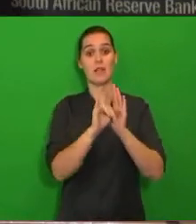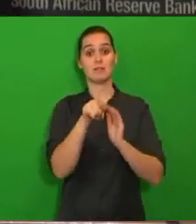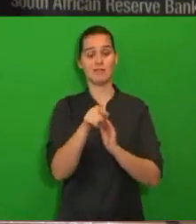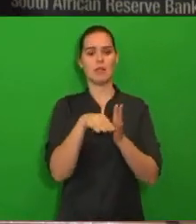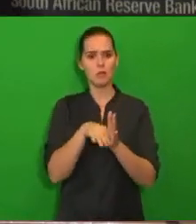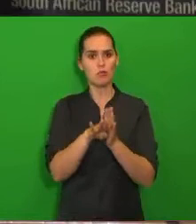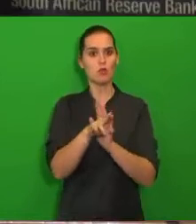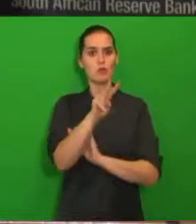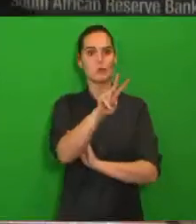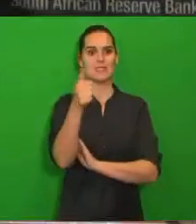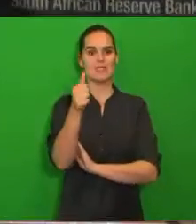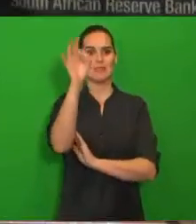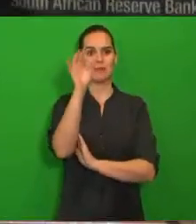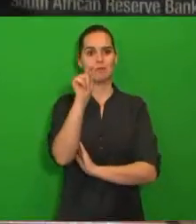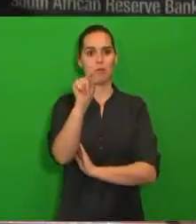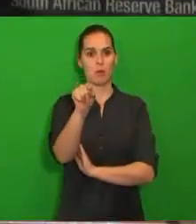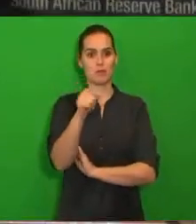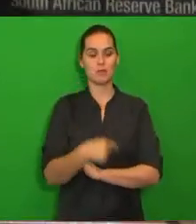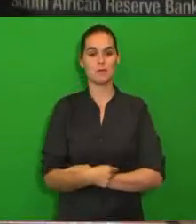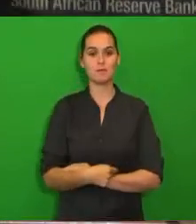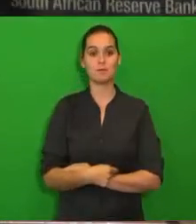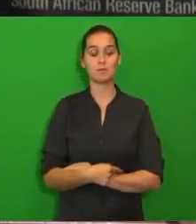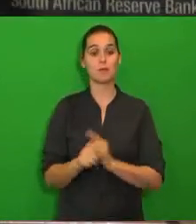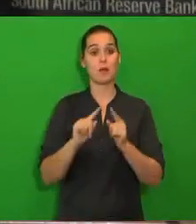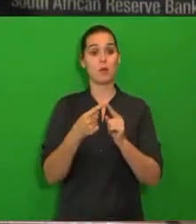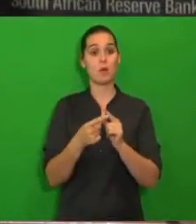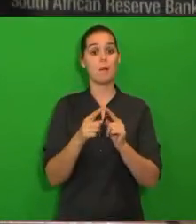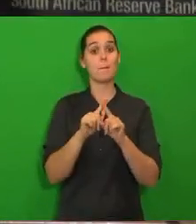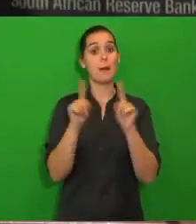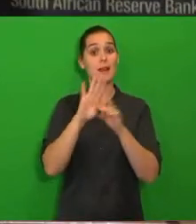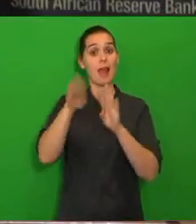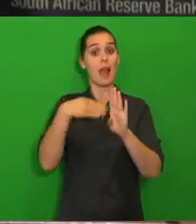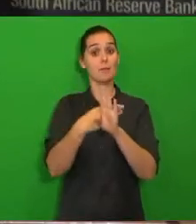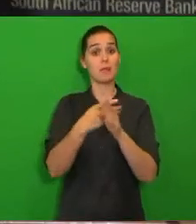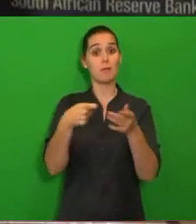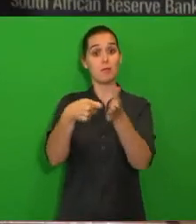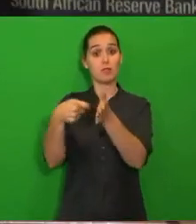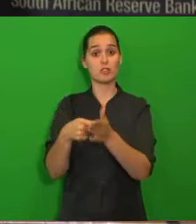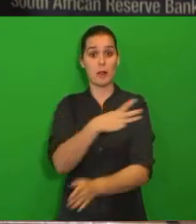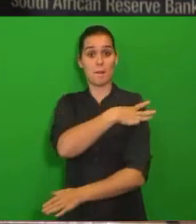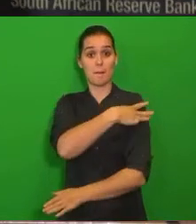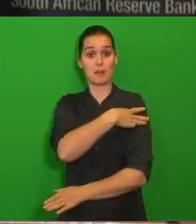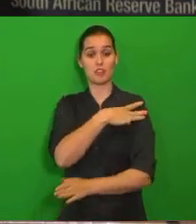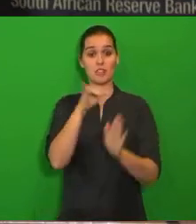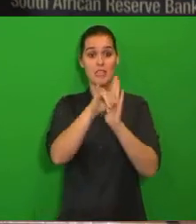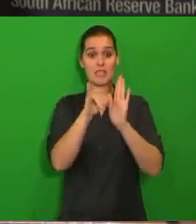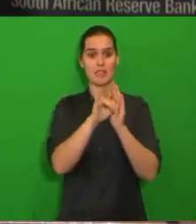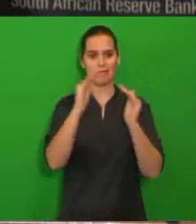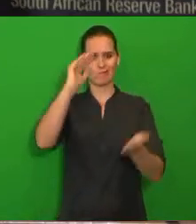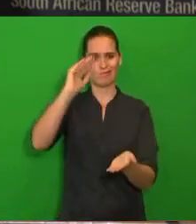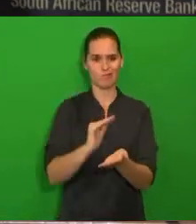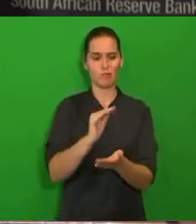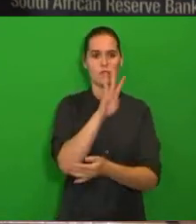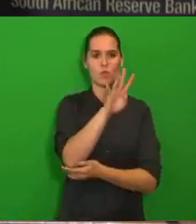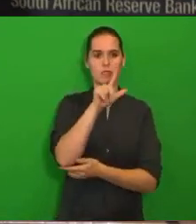improved to 26 points, whilst the Absa Purchasing Managers Index fell to 47.1 points